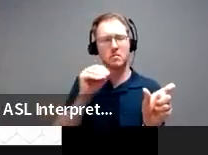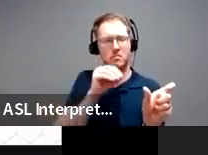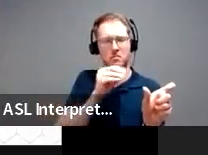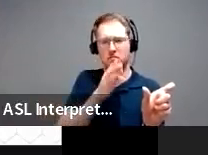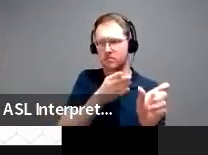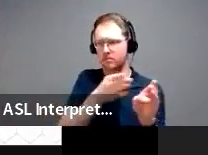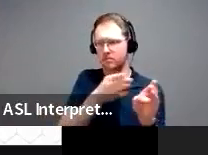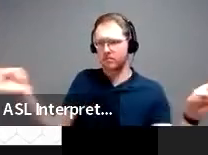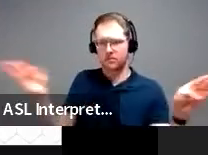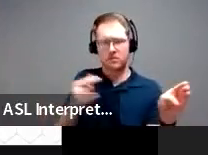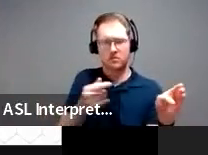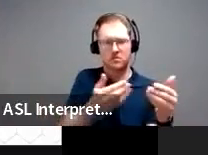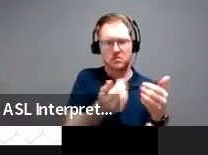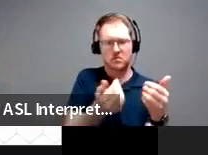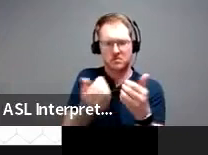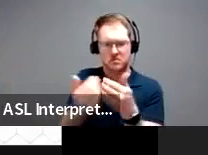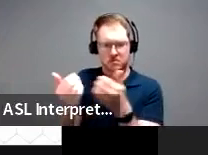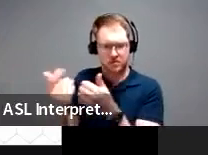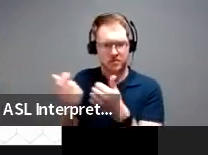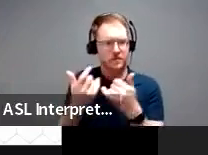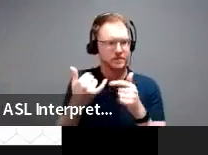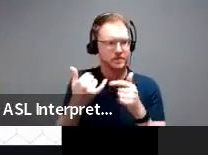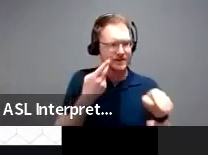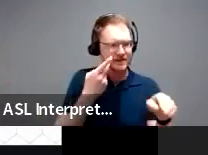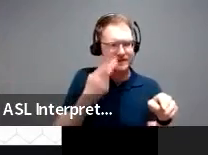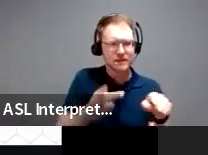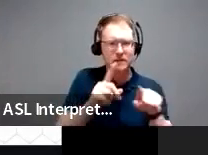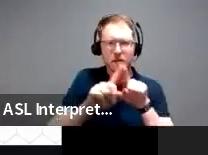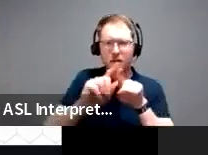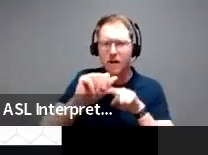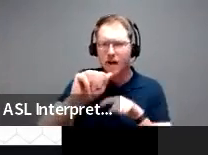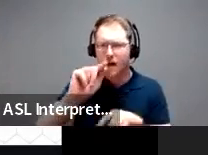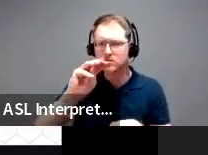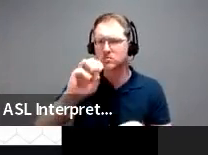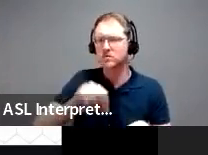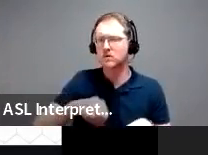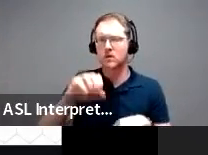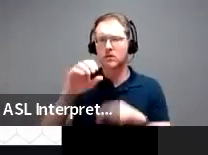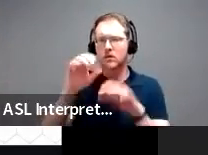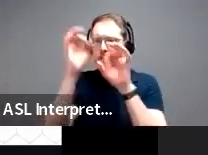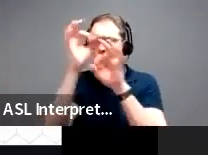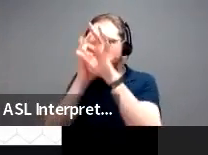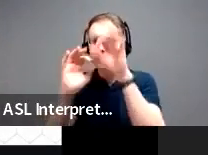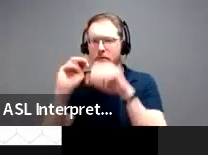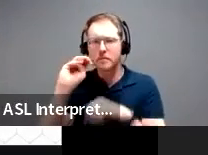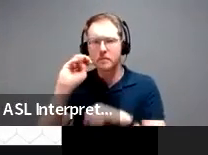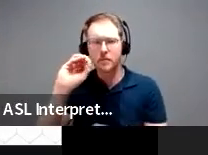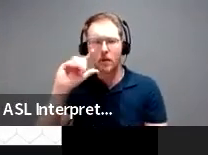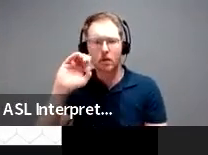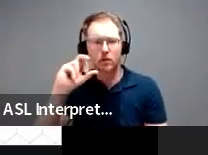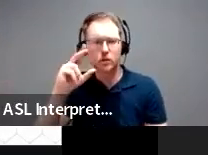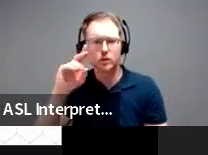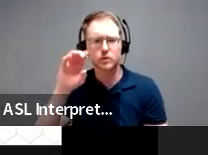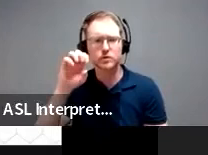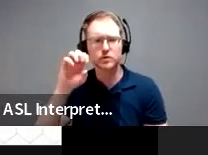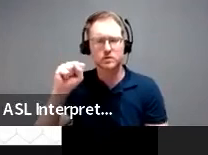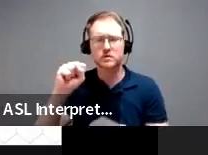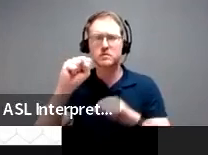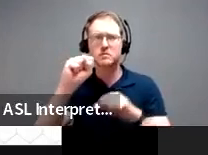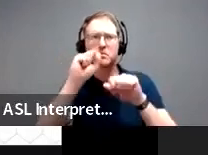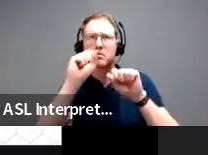see the fingerprints of different atoms and molecules in the absorption and emission spectra of different objects in the